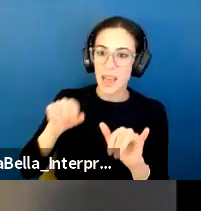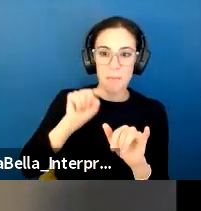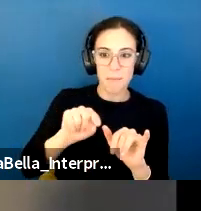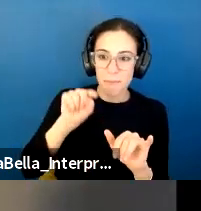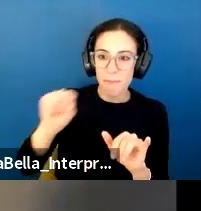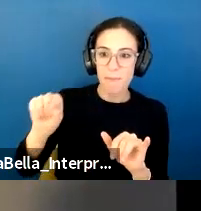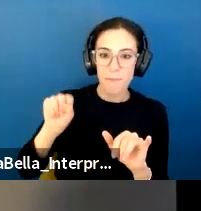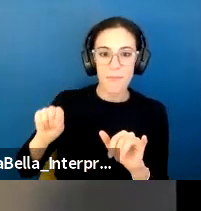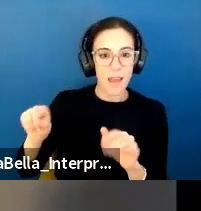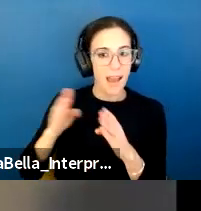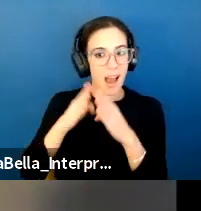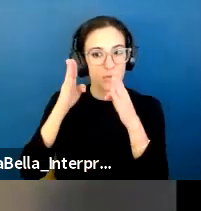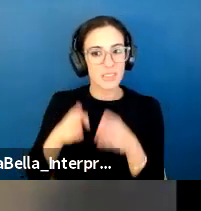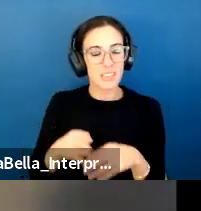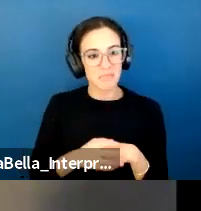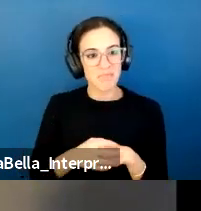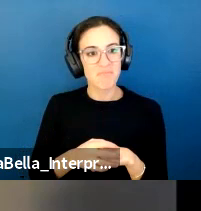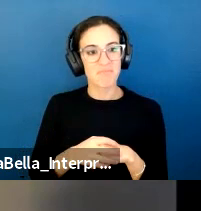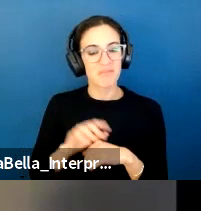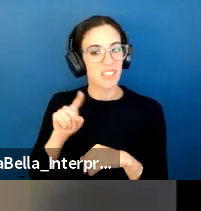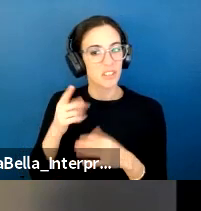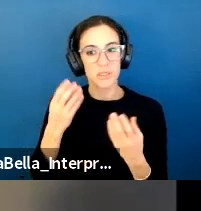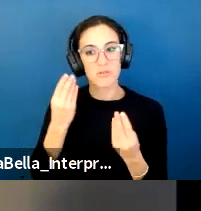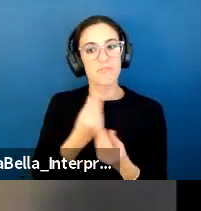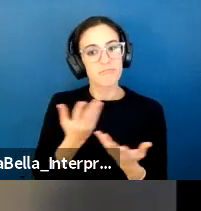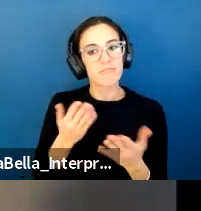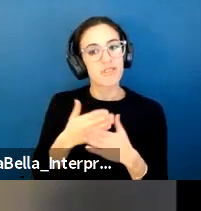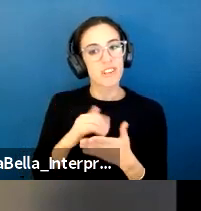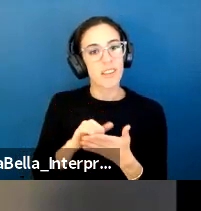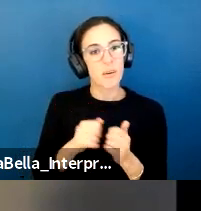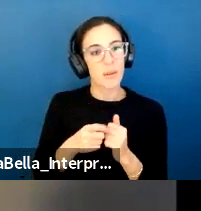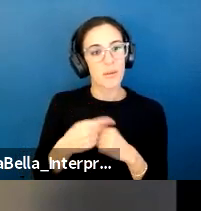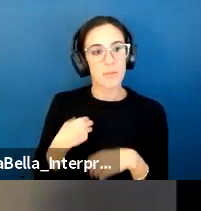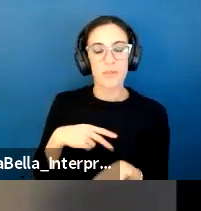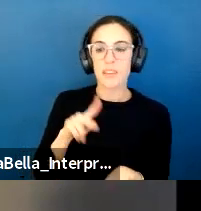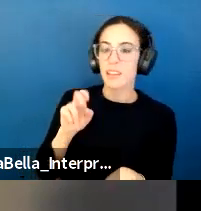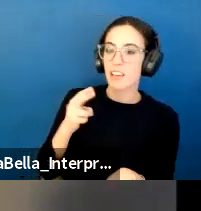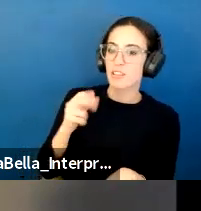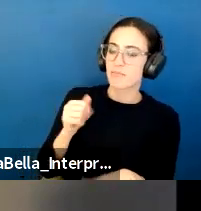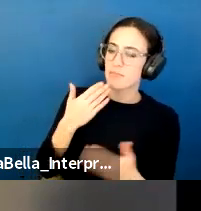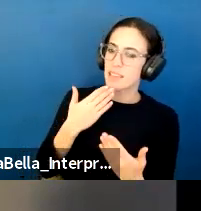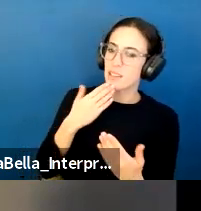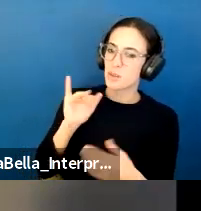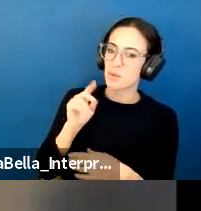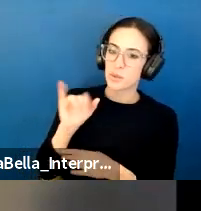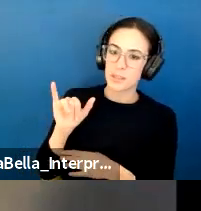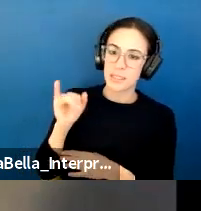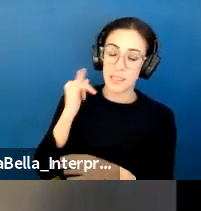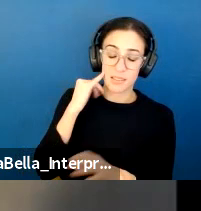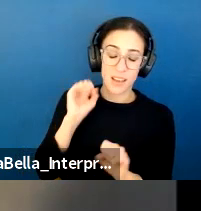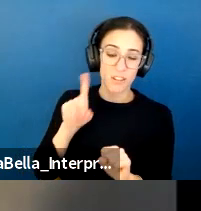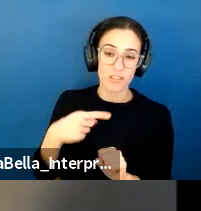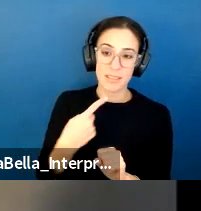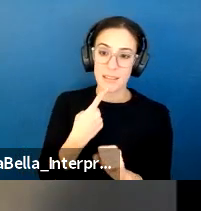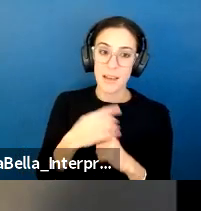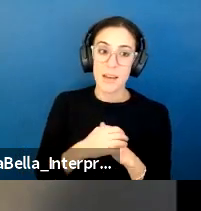But I just wanted to share that with you. Thank you, Judy. If I could just say, I mean,